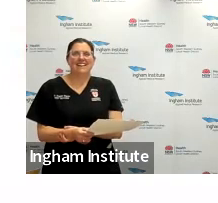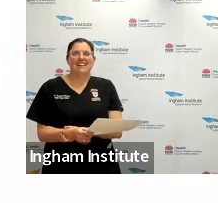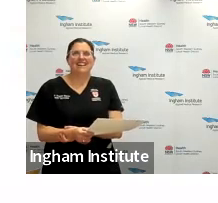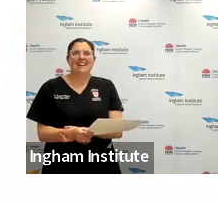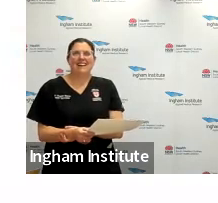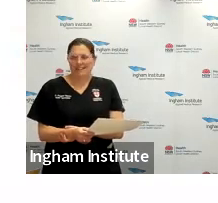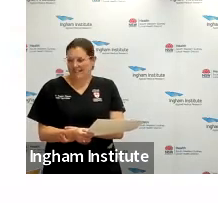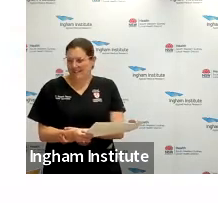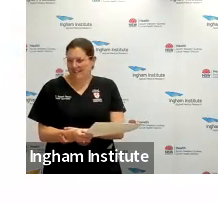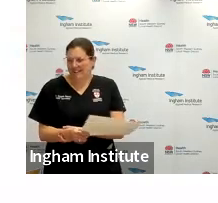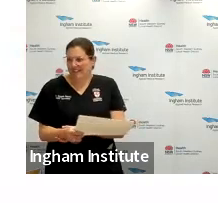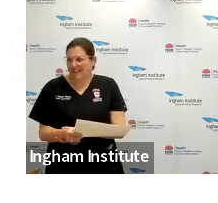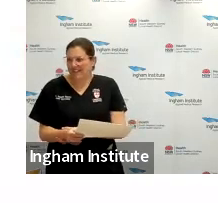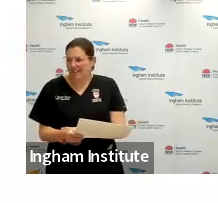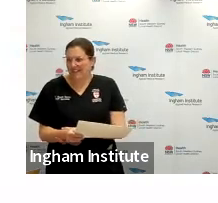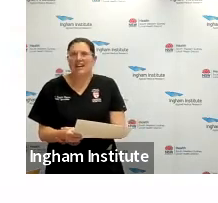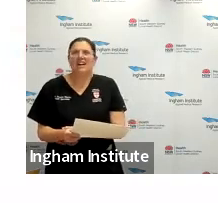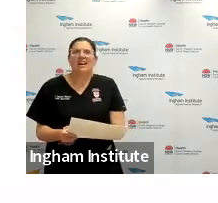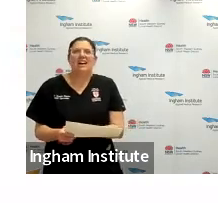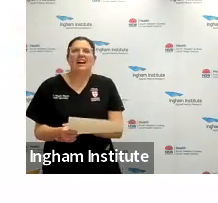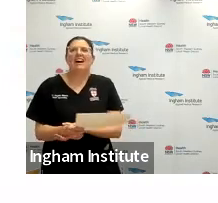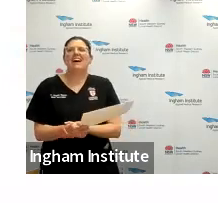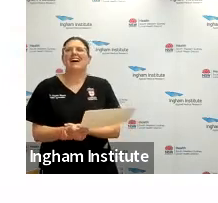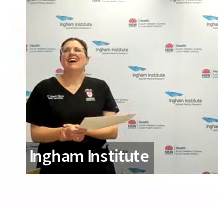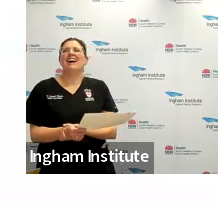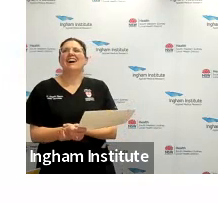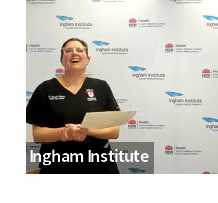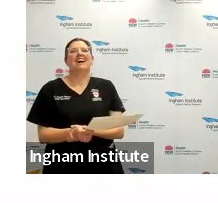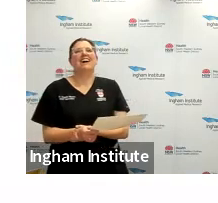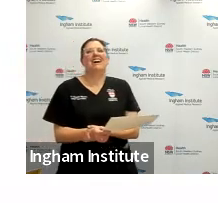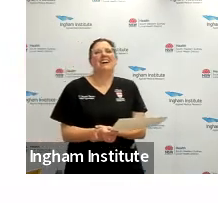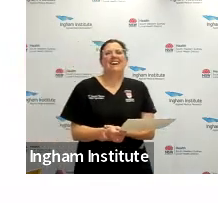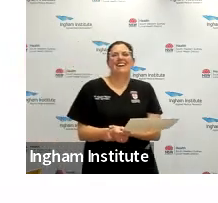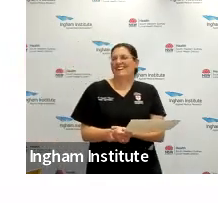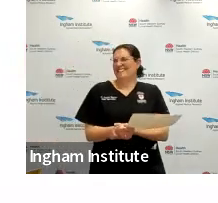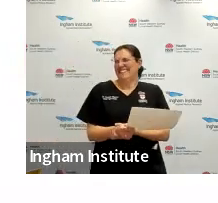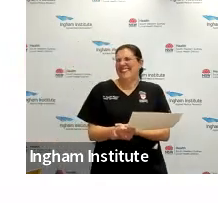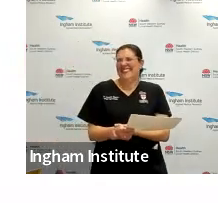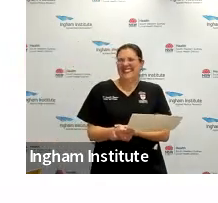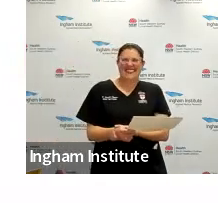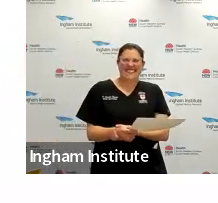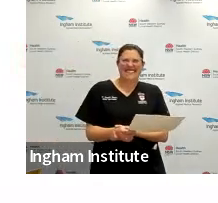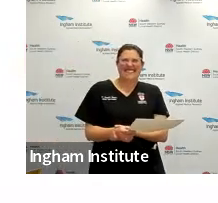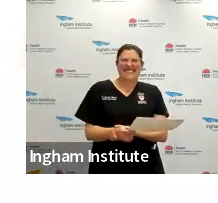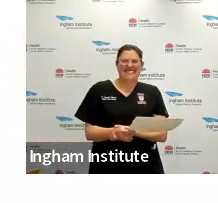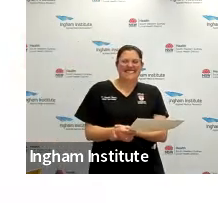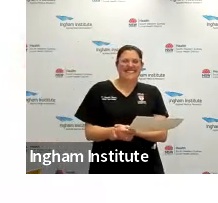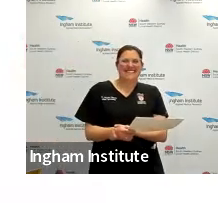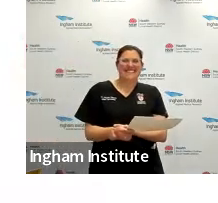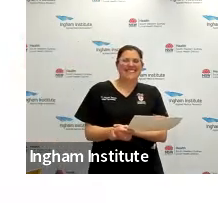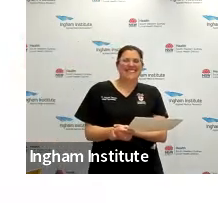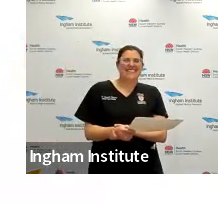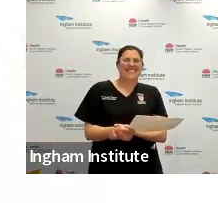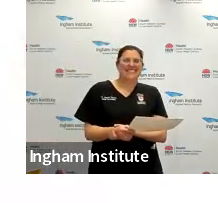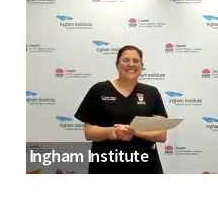Hi, everybody. This is the talk on novel therapies and follows on nicely from the other talks that you've heard so far today. Angela Makris,